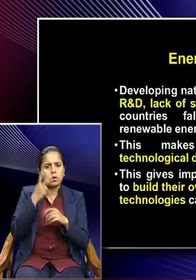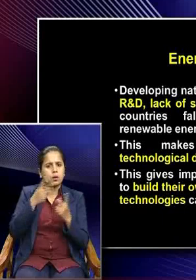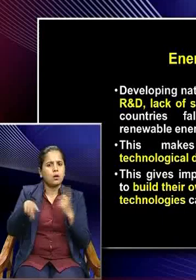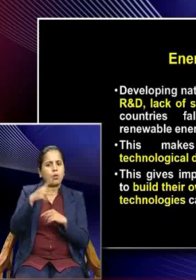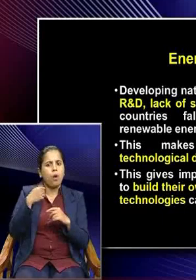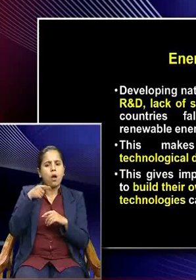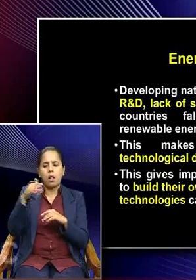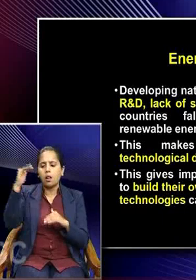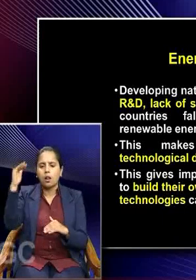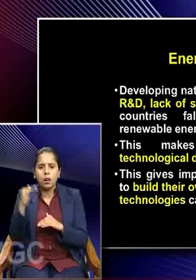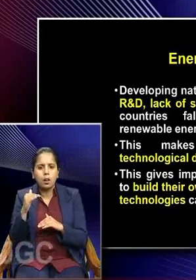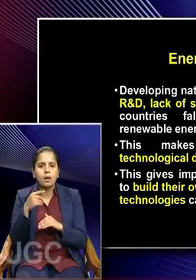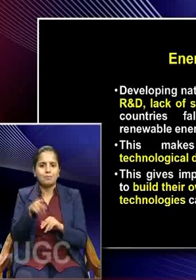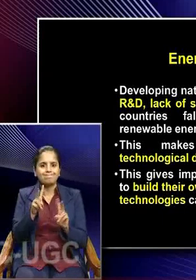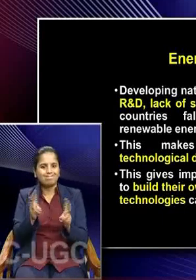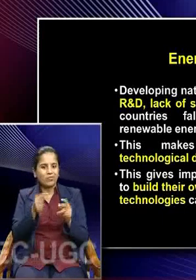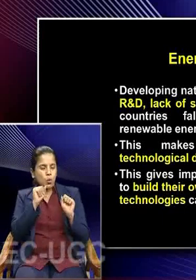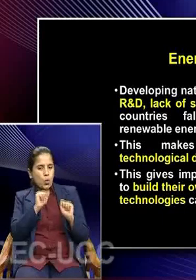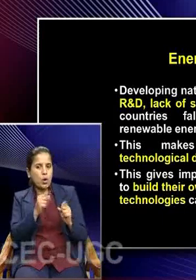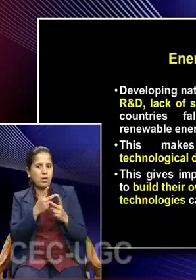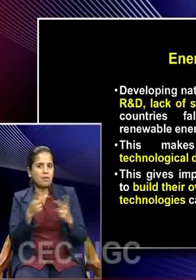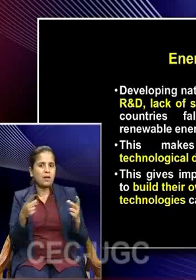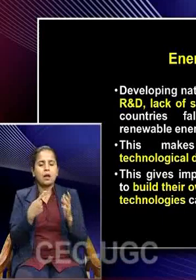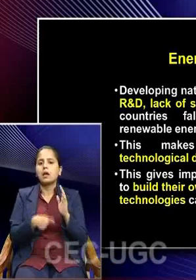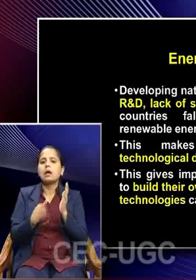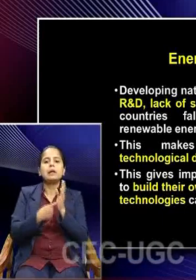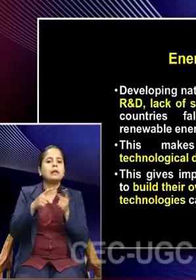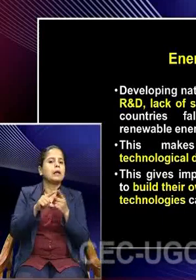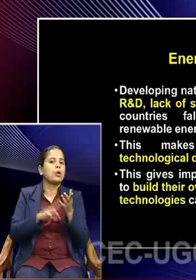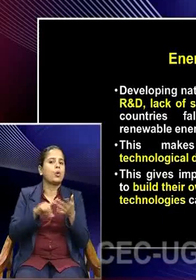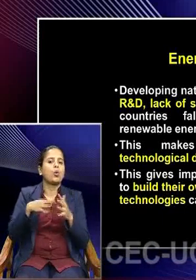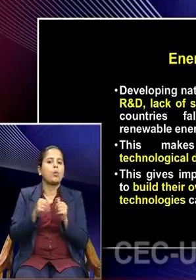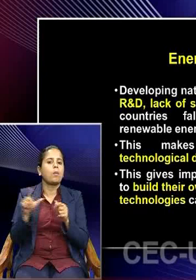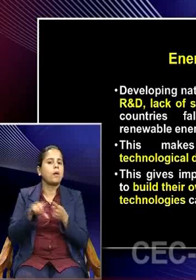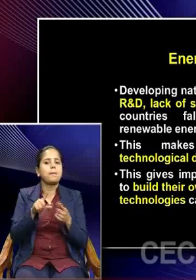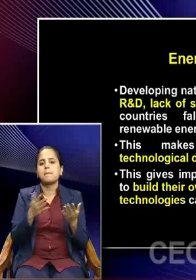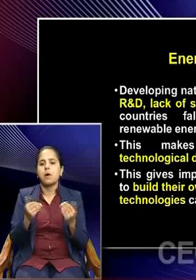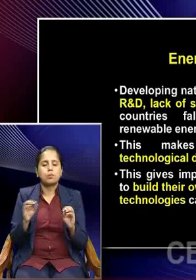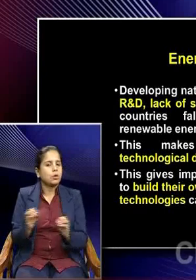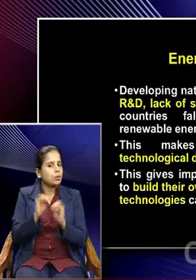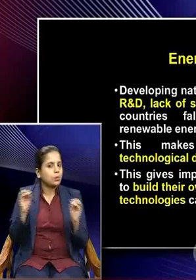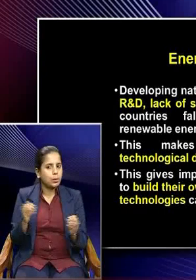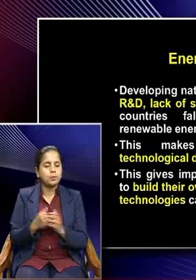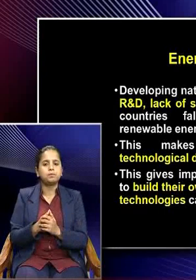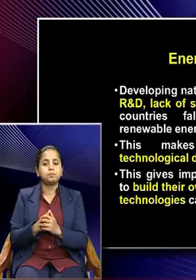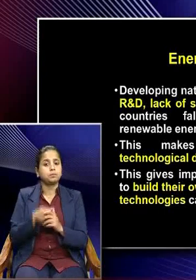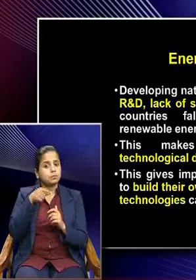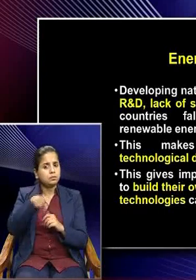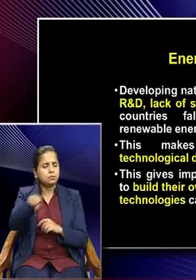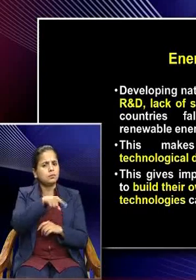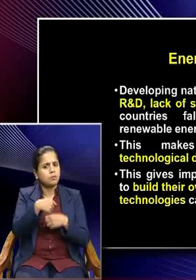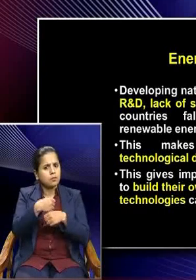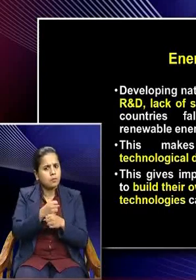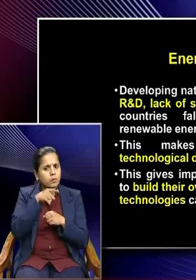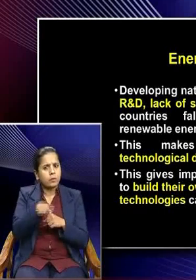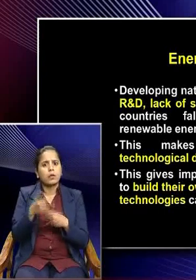fall short of indigenous renewable energy technologies. So this makes